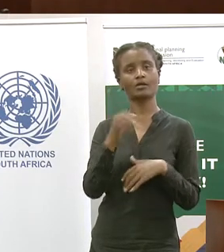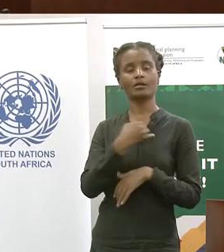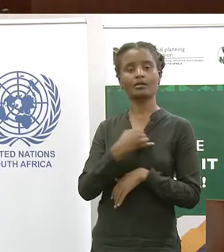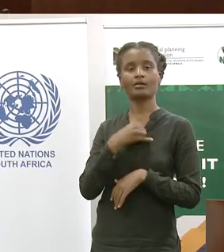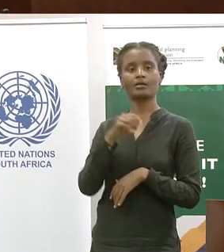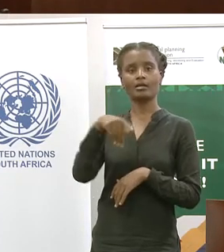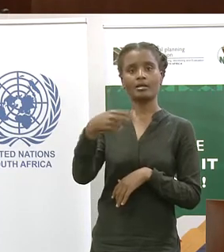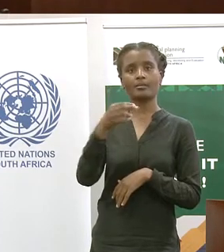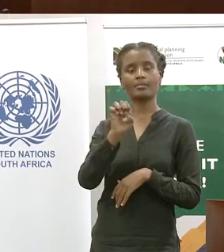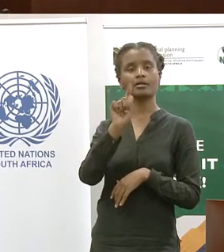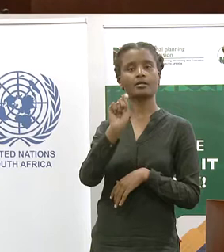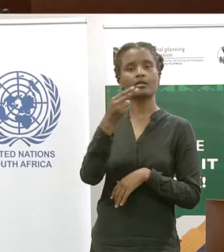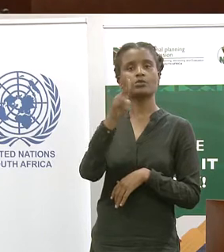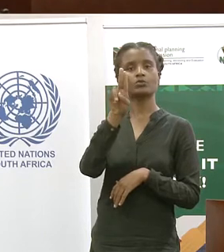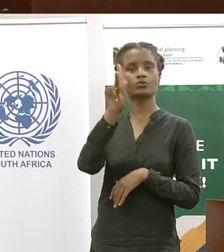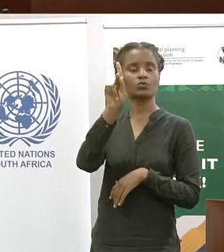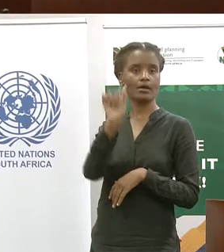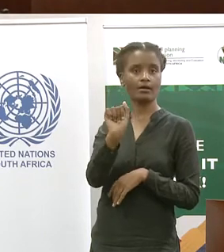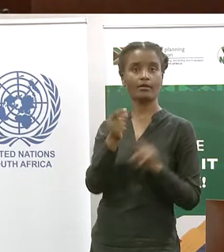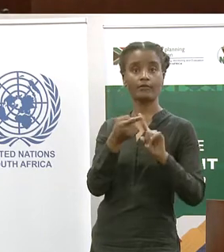from DPSA.